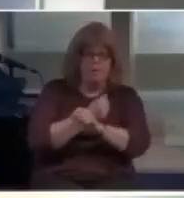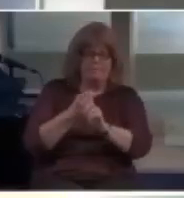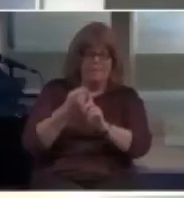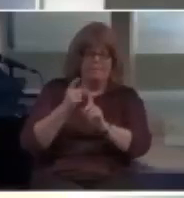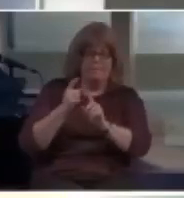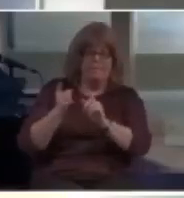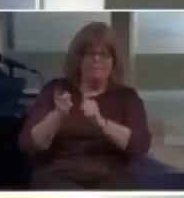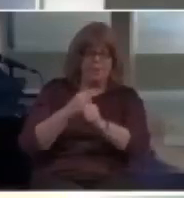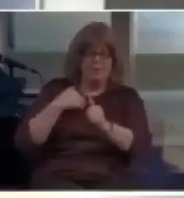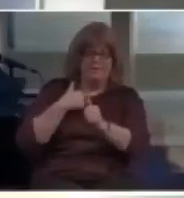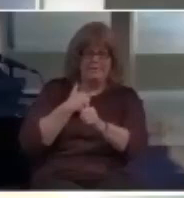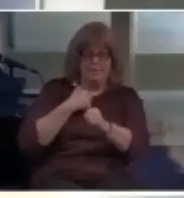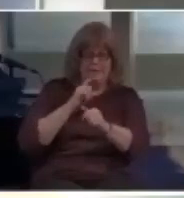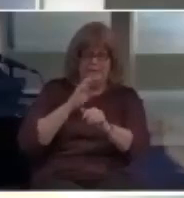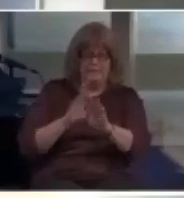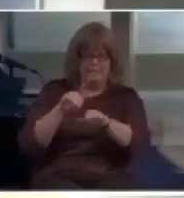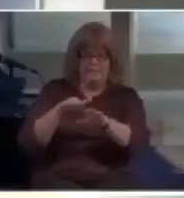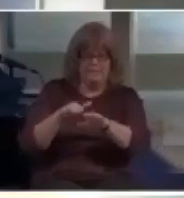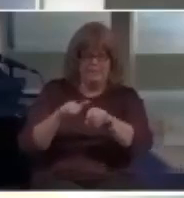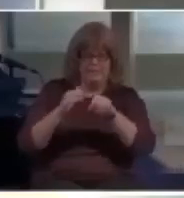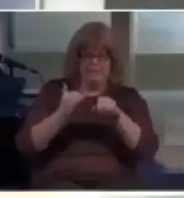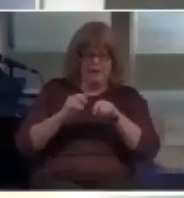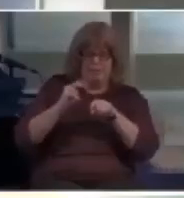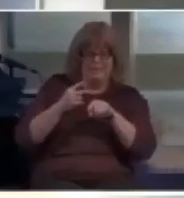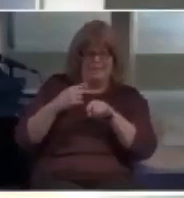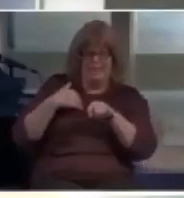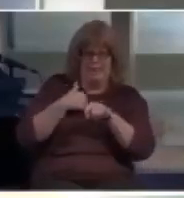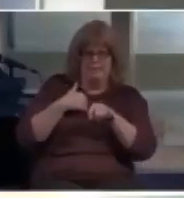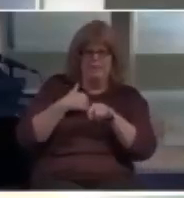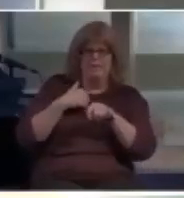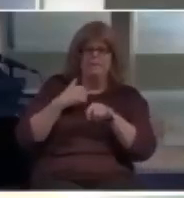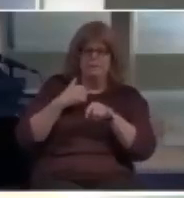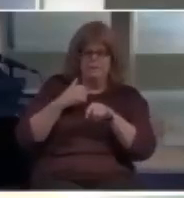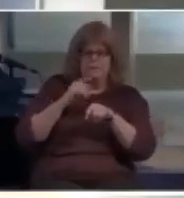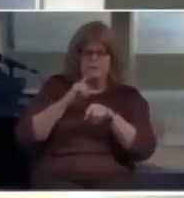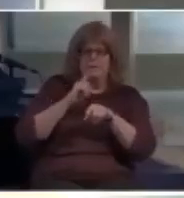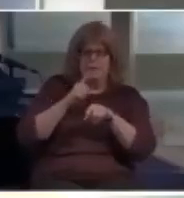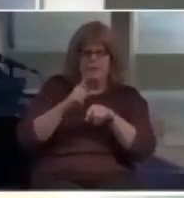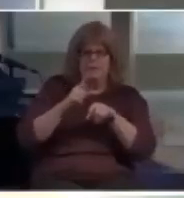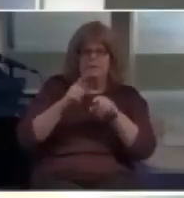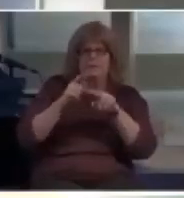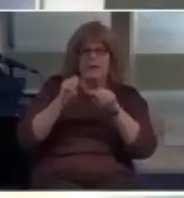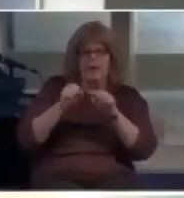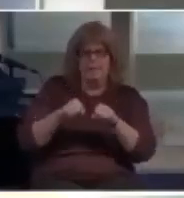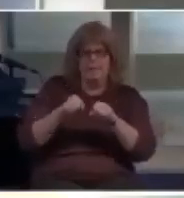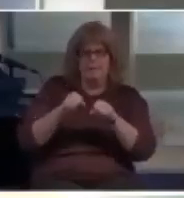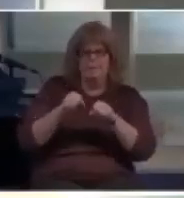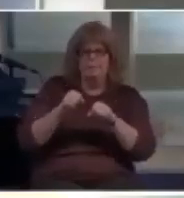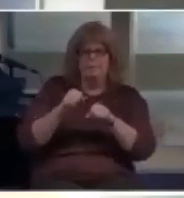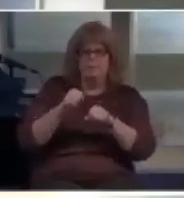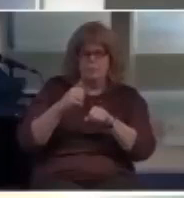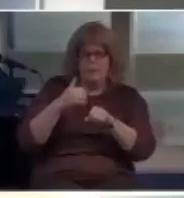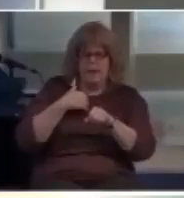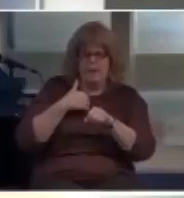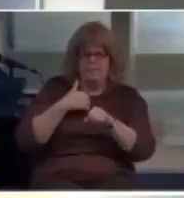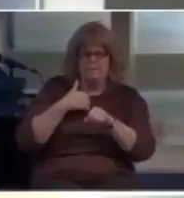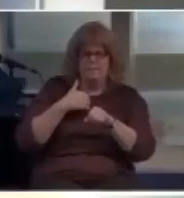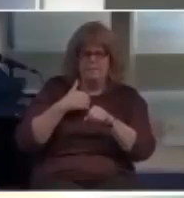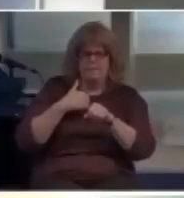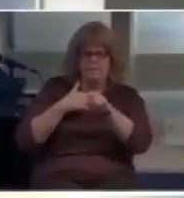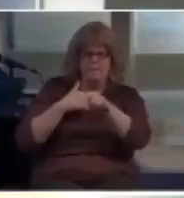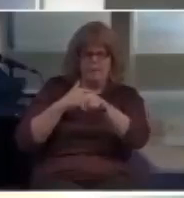beast in his presence. And so first of all, he is able to exercise the first